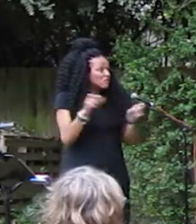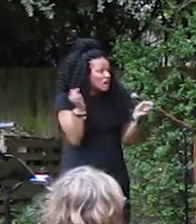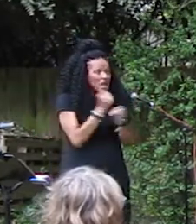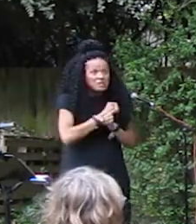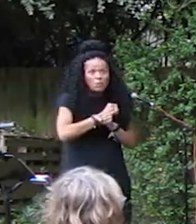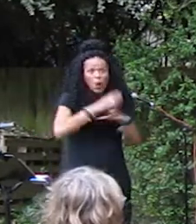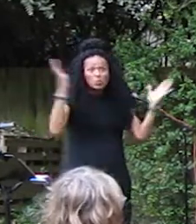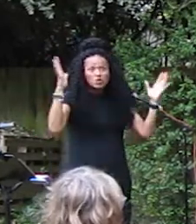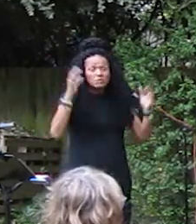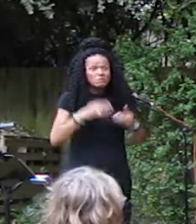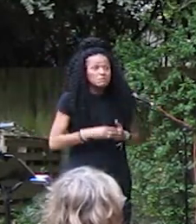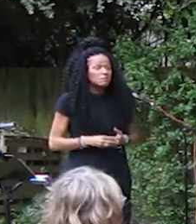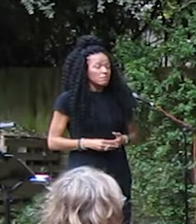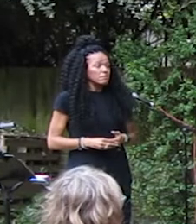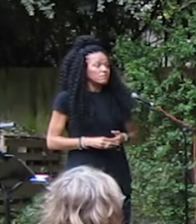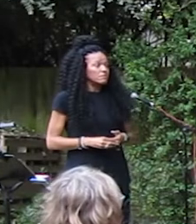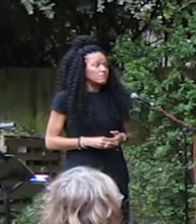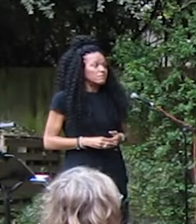an explosive.